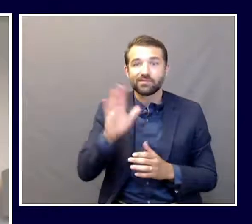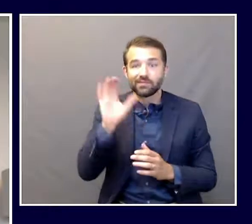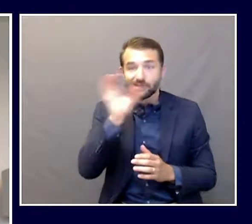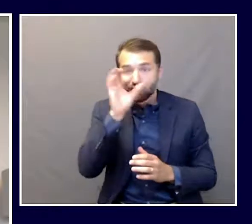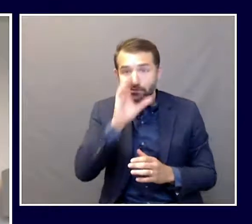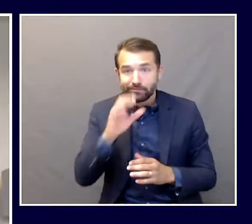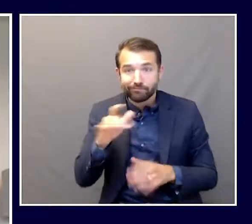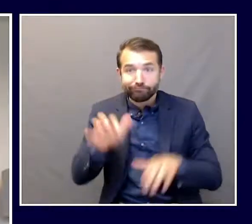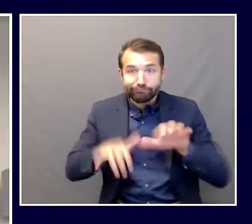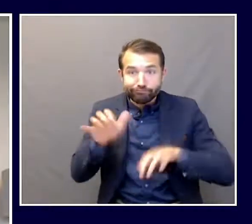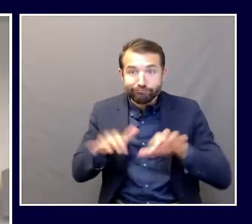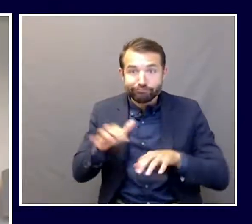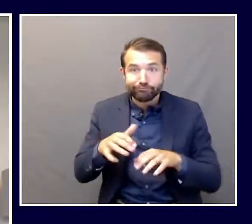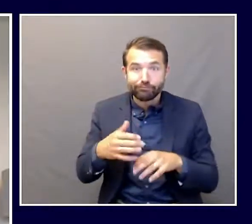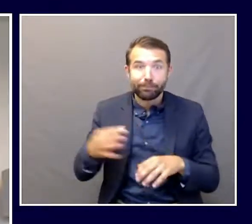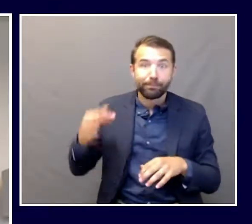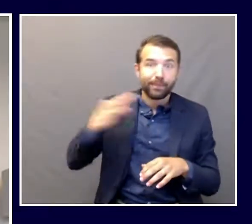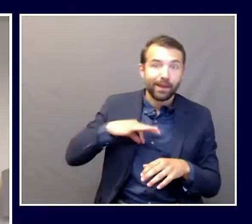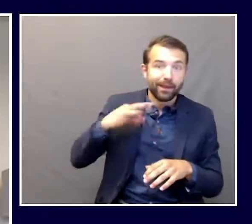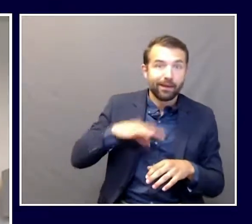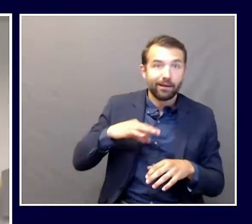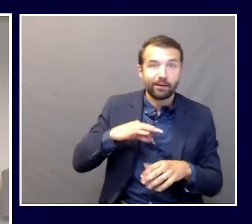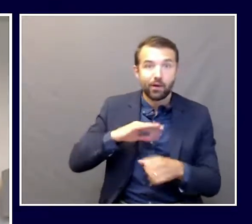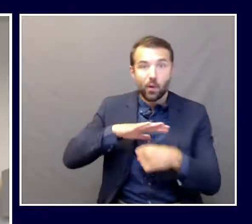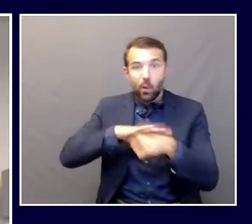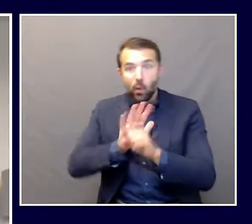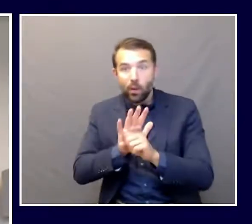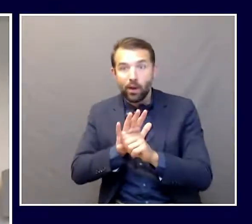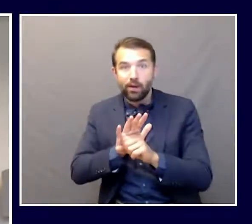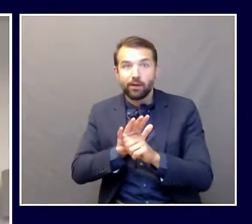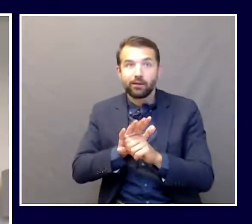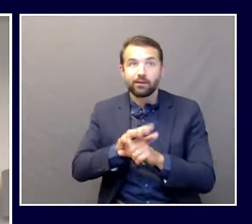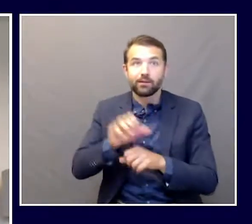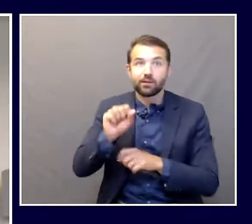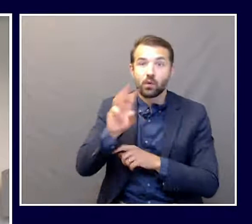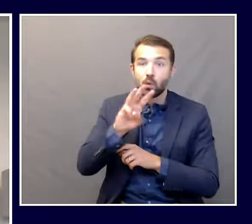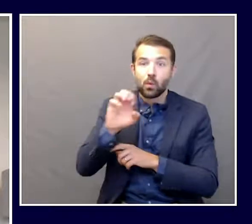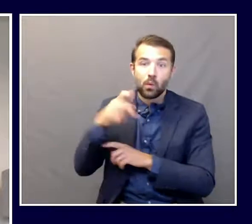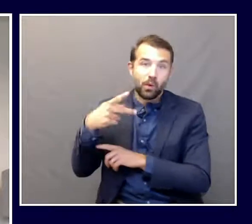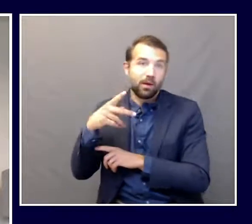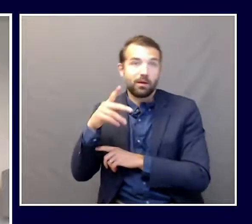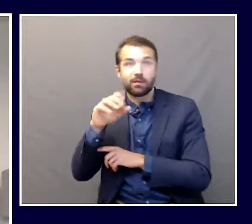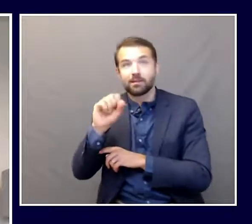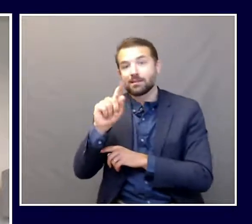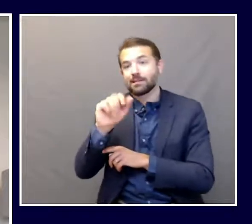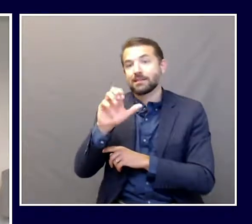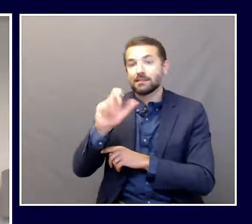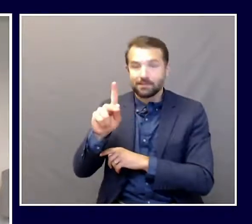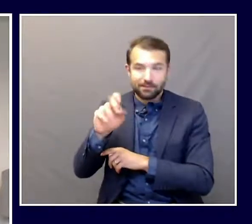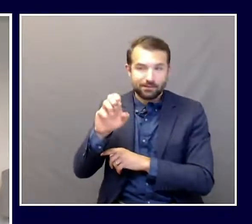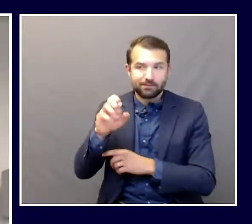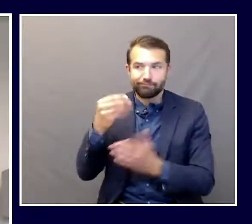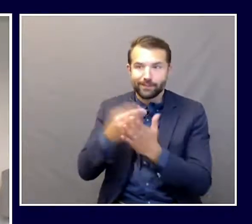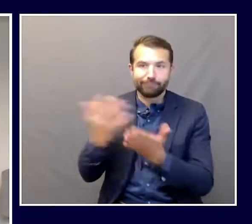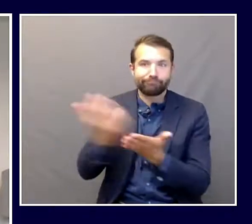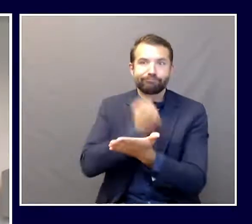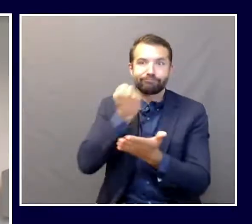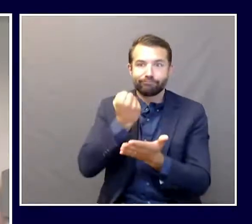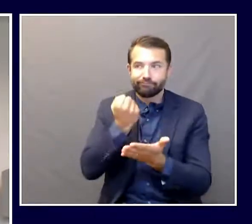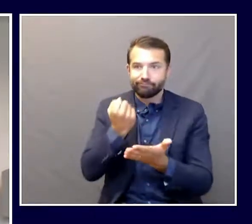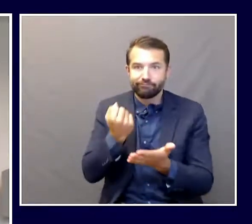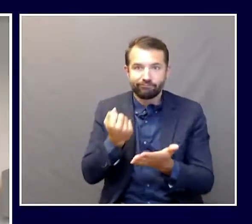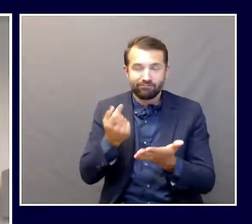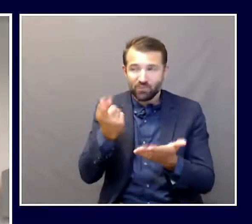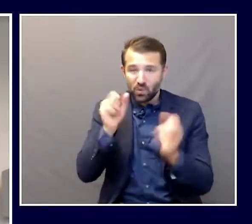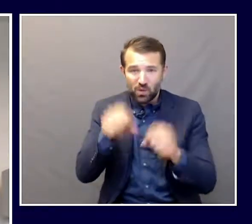COVID sweepstakes registration. That'll take you to a page where you can register either for yourself if you're an adult, or